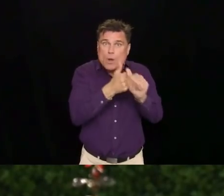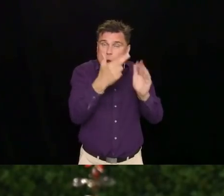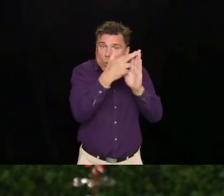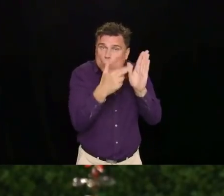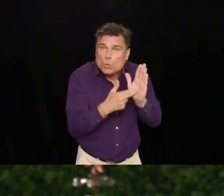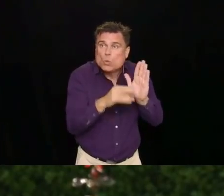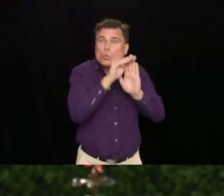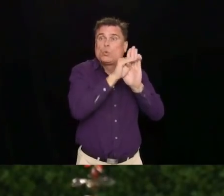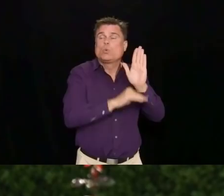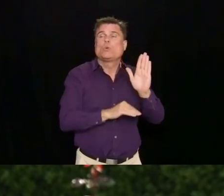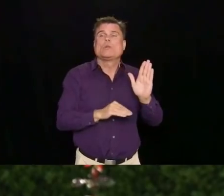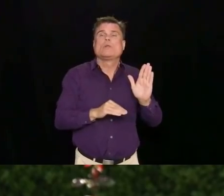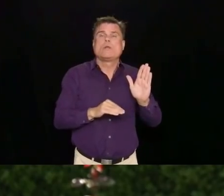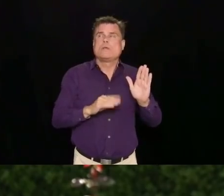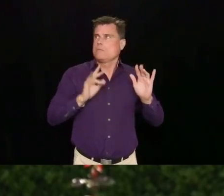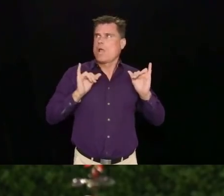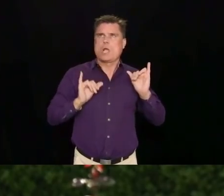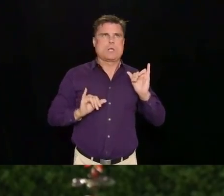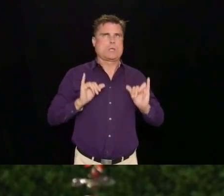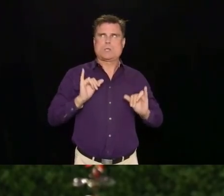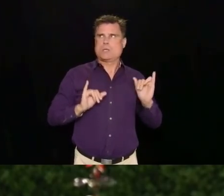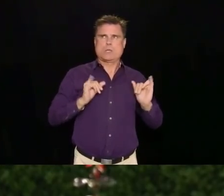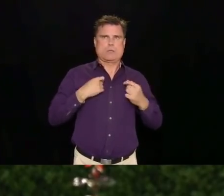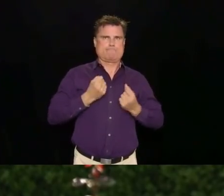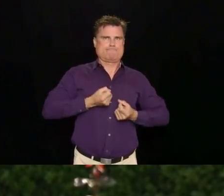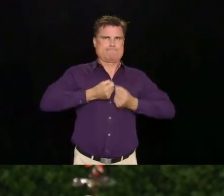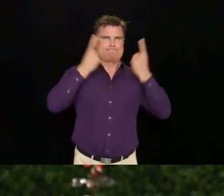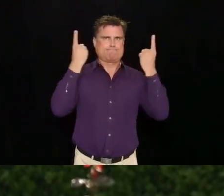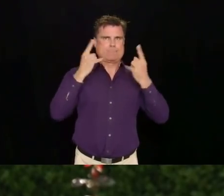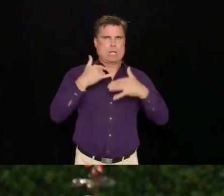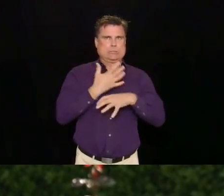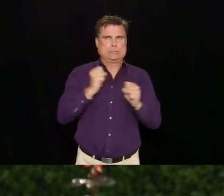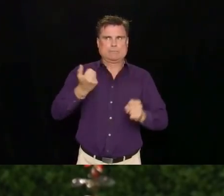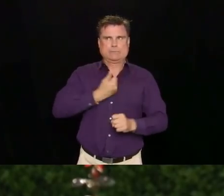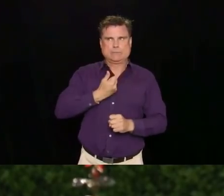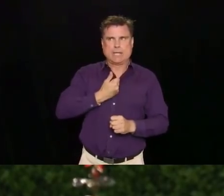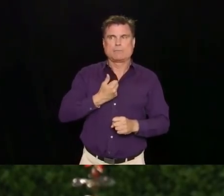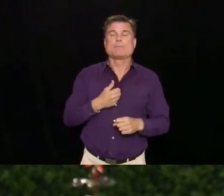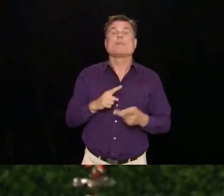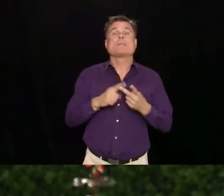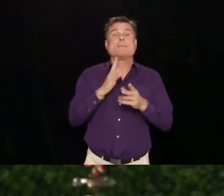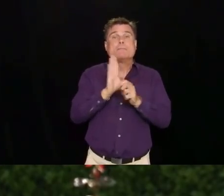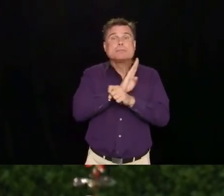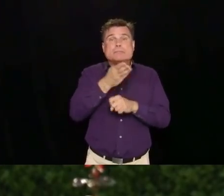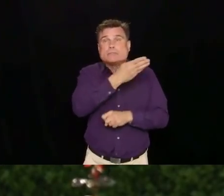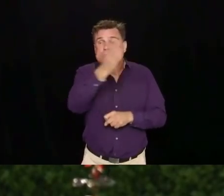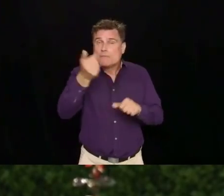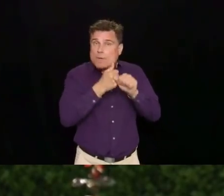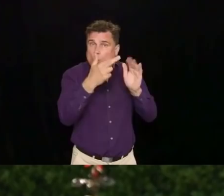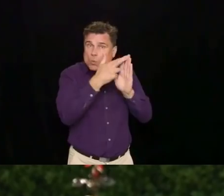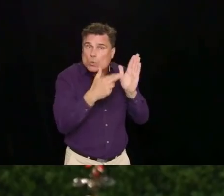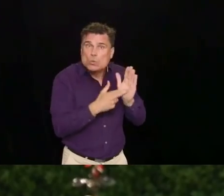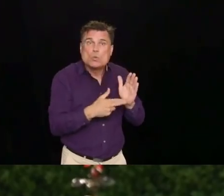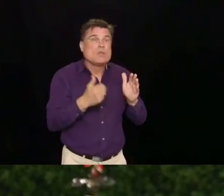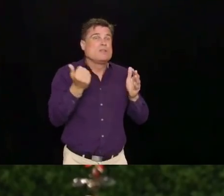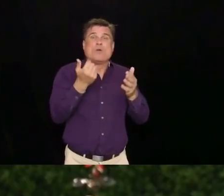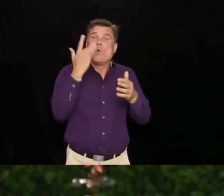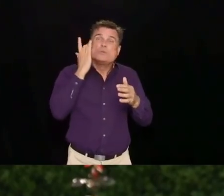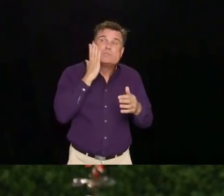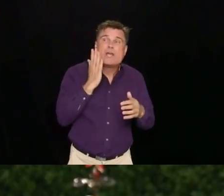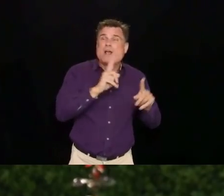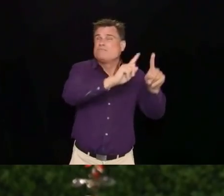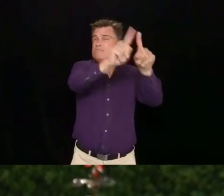and we understand what they are, and as businesses, people follow the rules, and as government and everyone else, then we're going to be, I think,